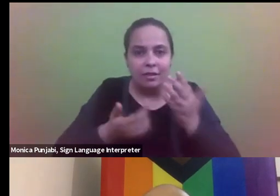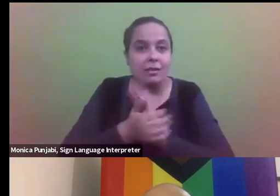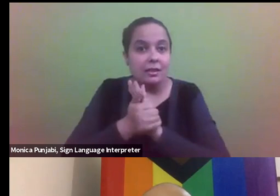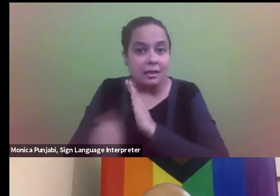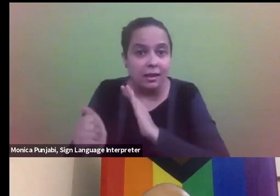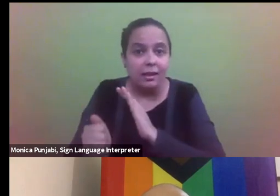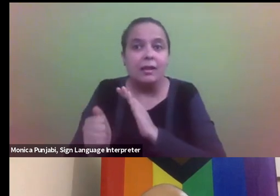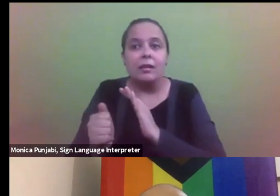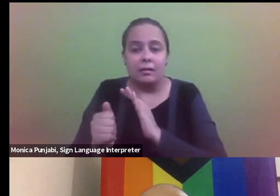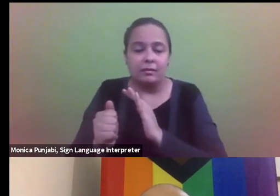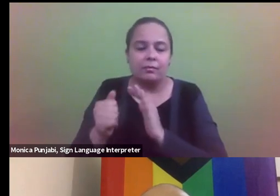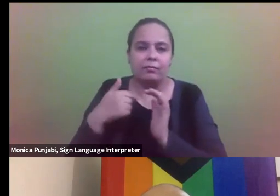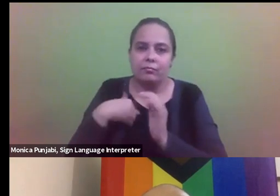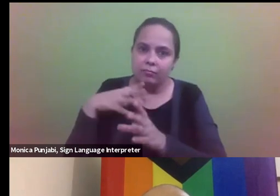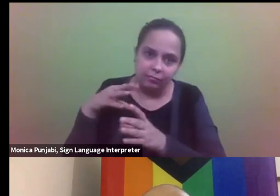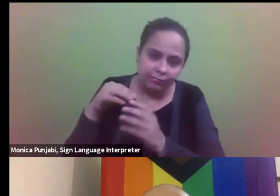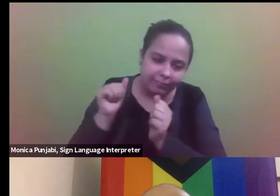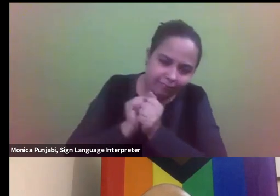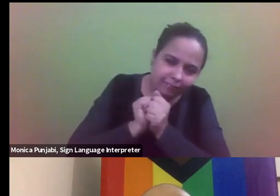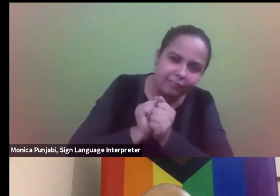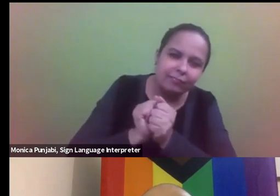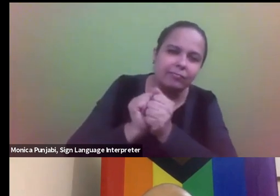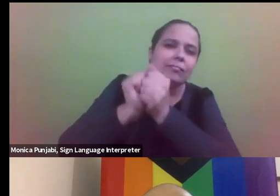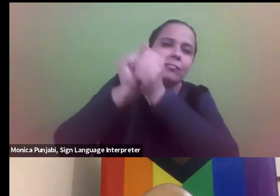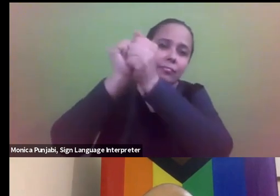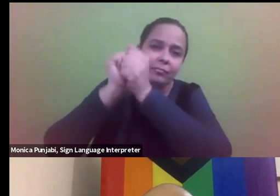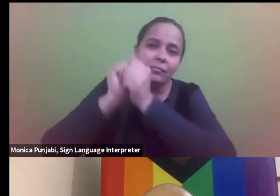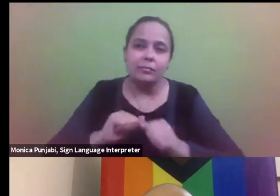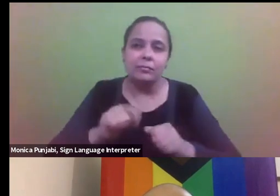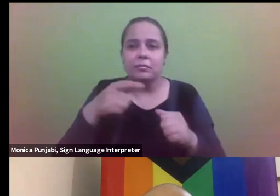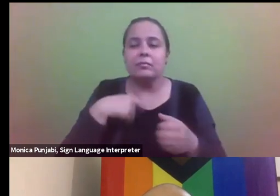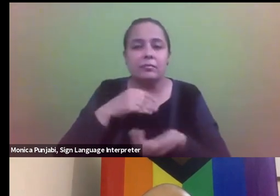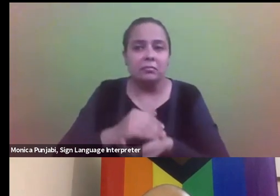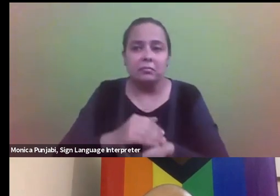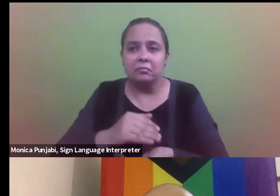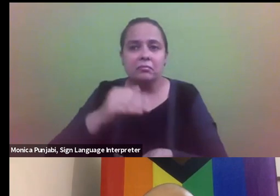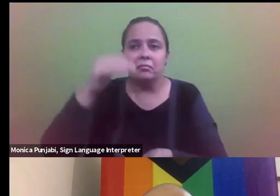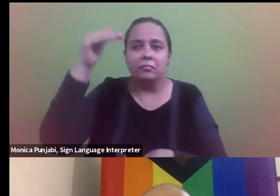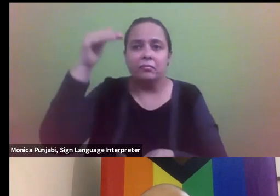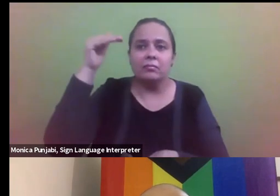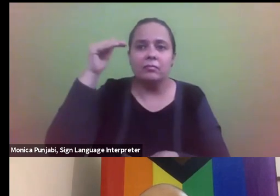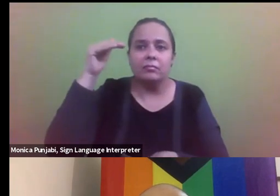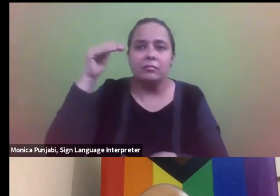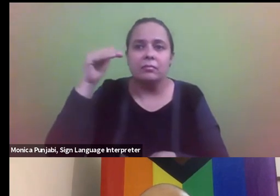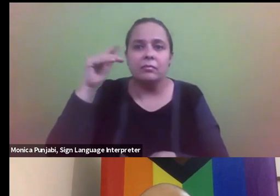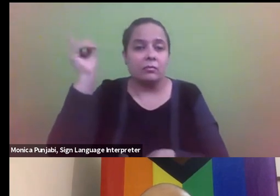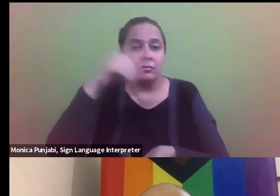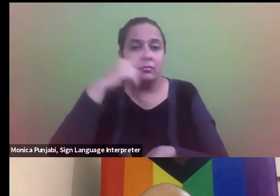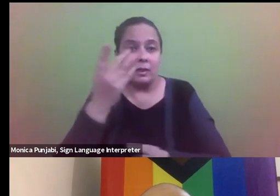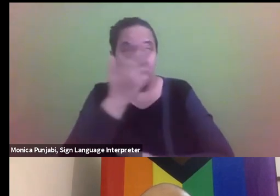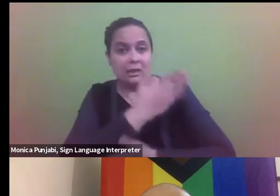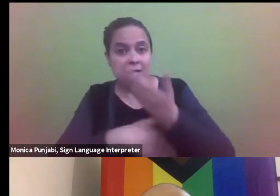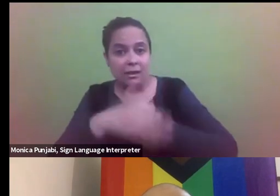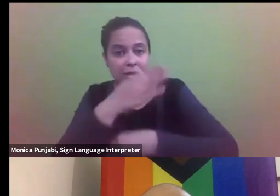community. We don't study, like we didn't none of like there's not a lot of disabled artists or writers